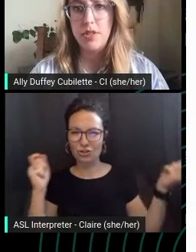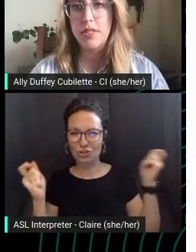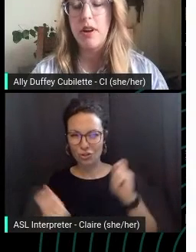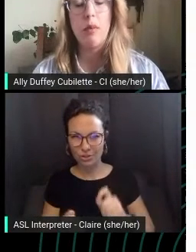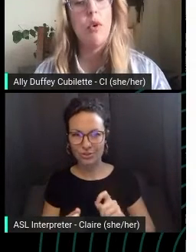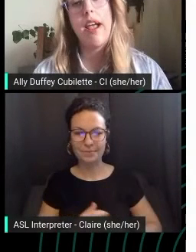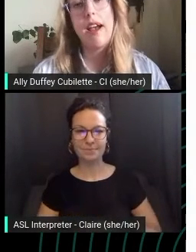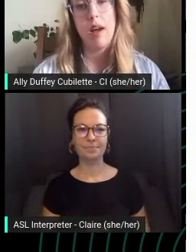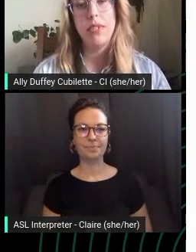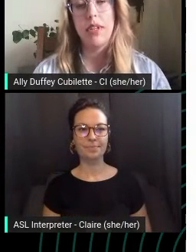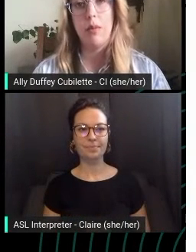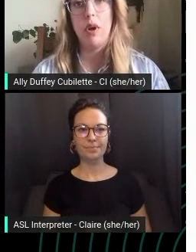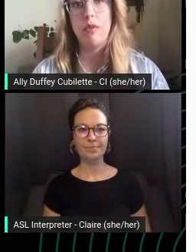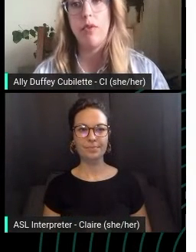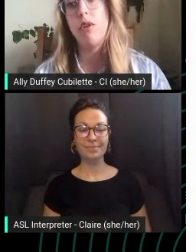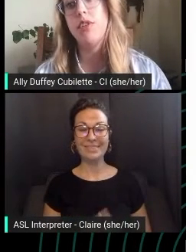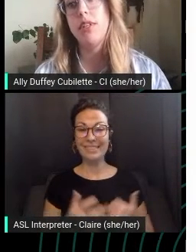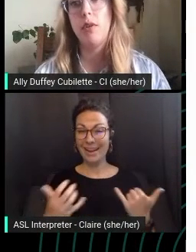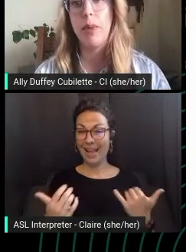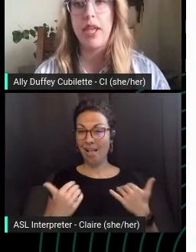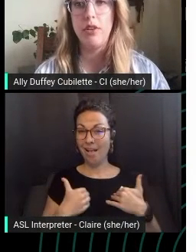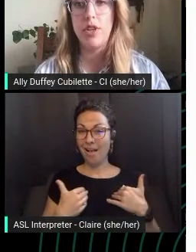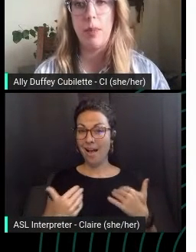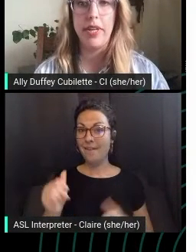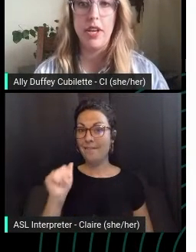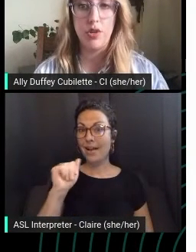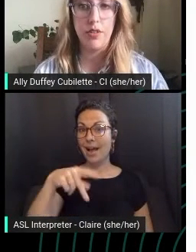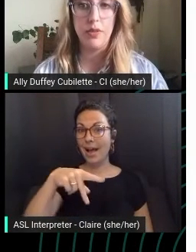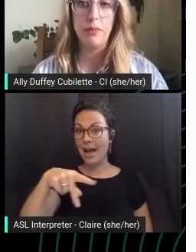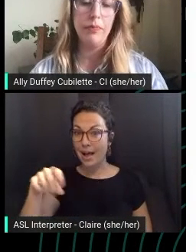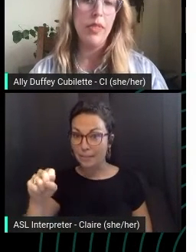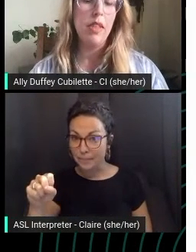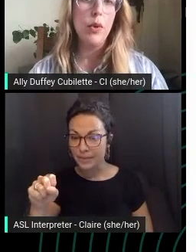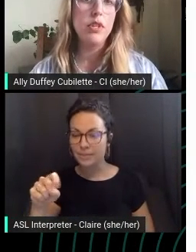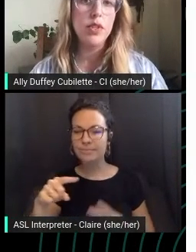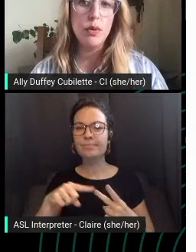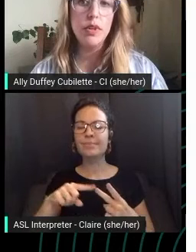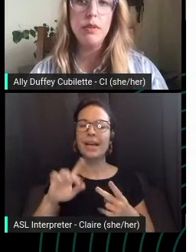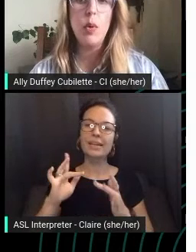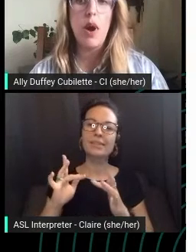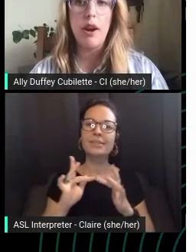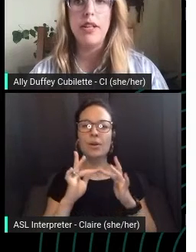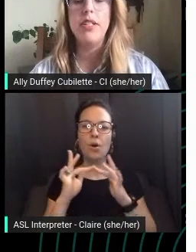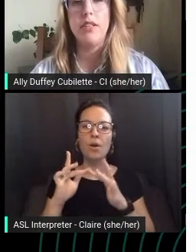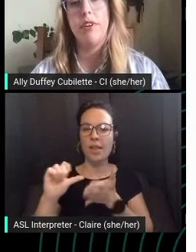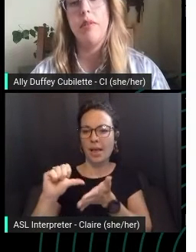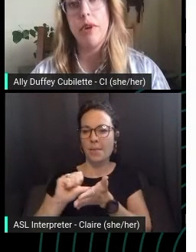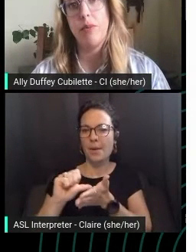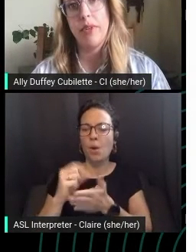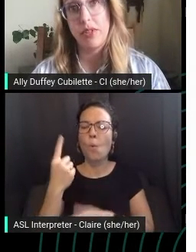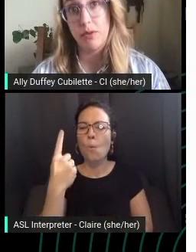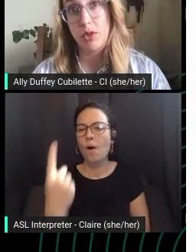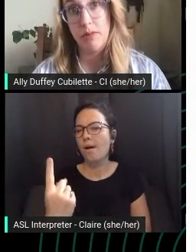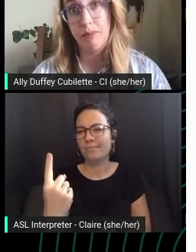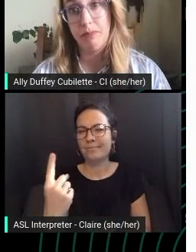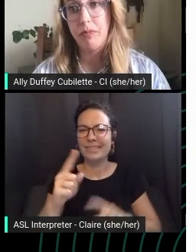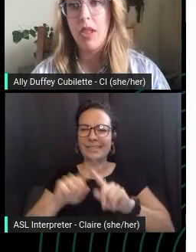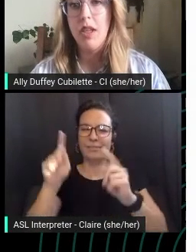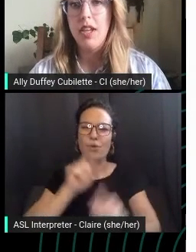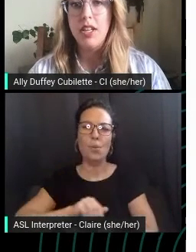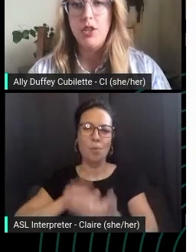web pages, there are more apps and what we call single page applications, which have historically required a different measurement